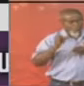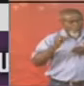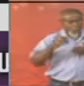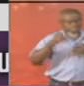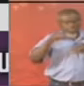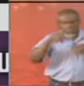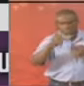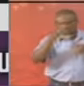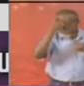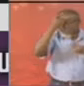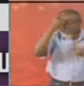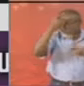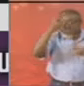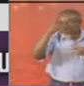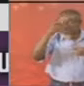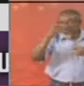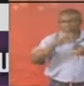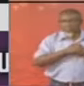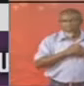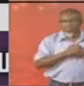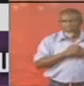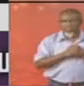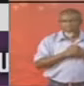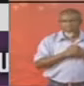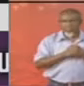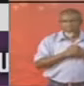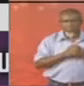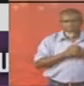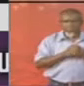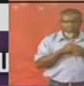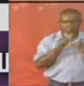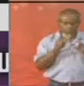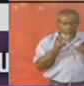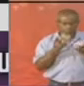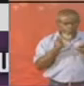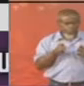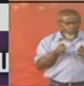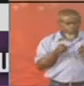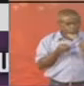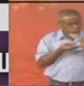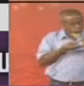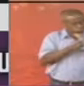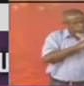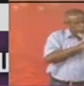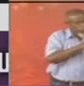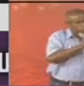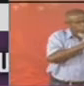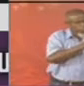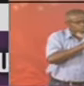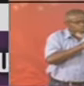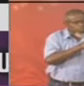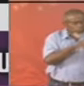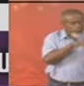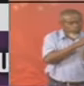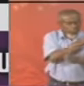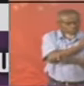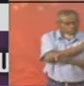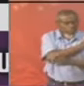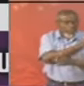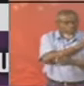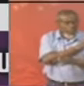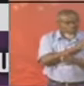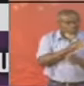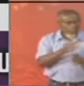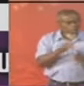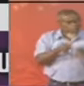of telling, maybe through the fact that people are registered with clinics in the various RHAs, how many people with